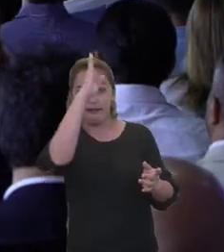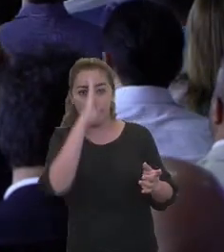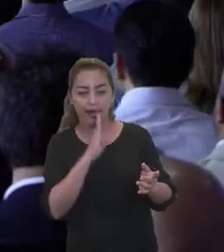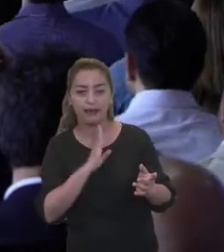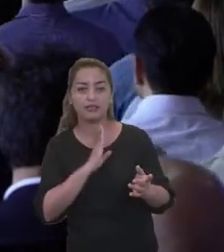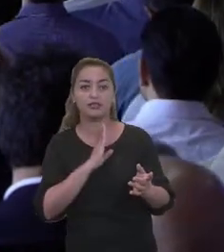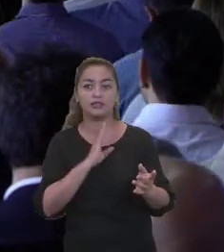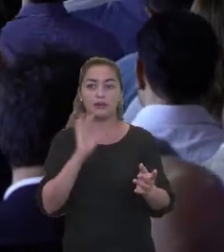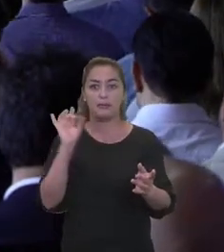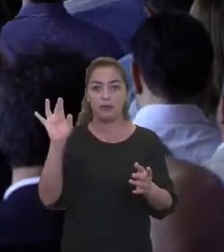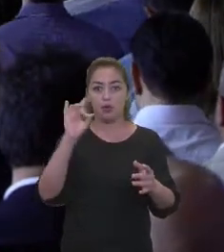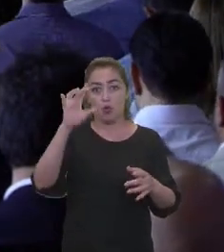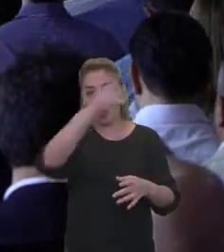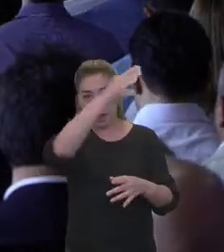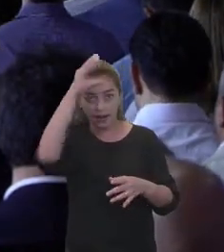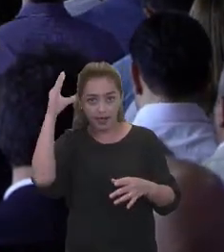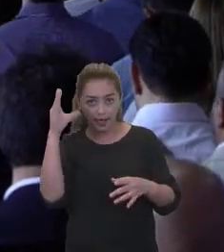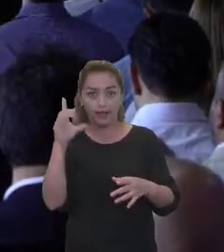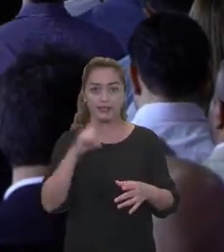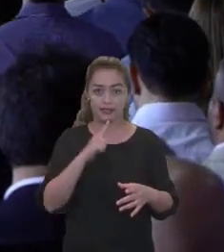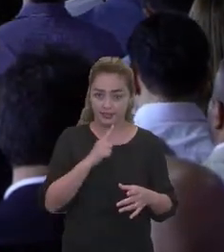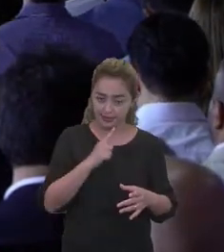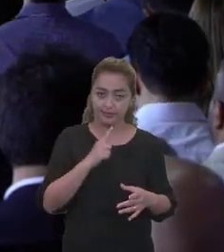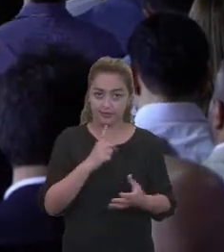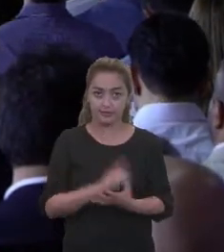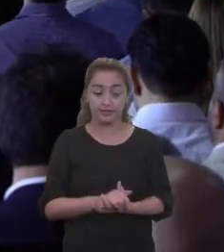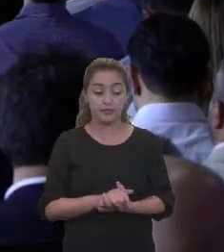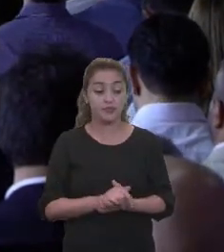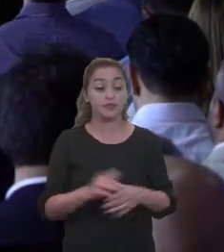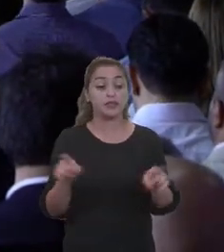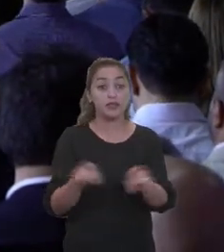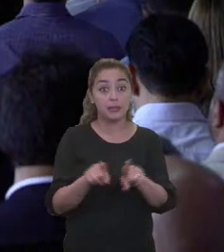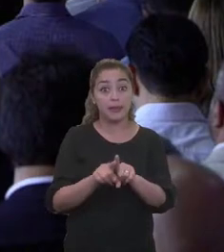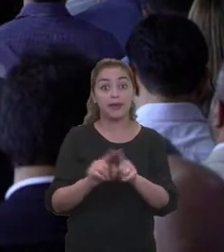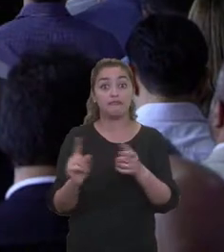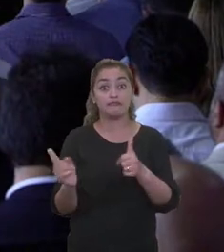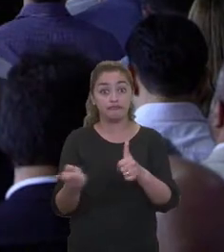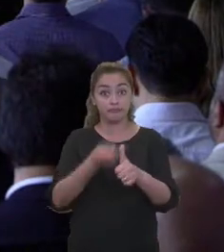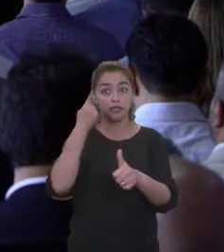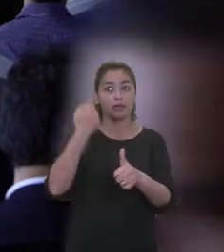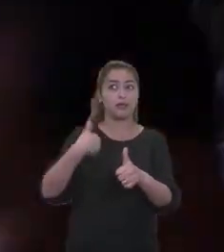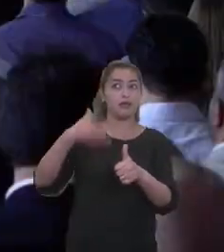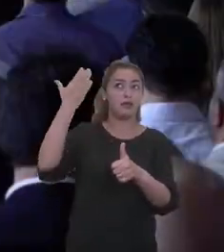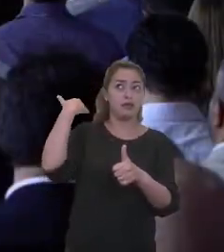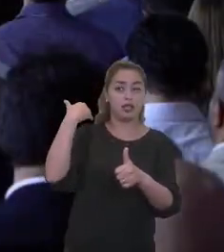prepaid. We also had a nice initiative with much pioneering